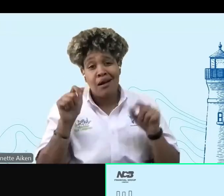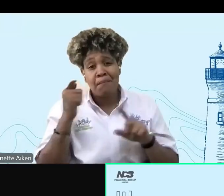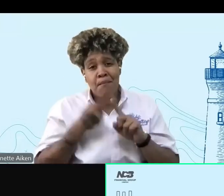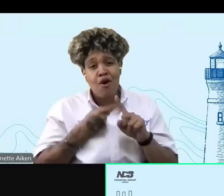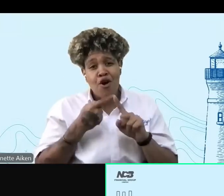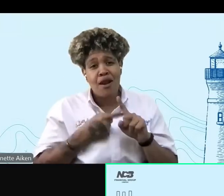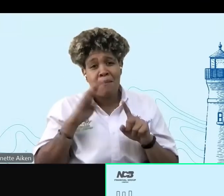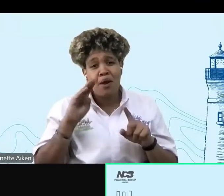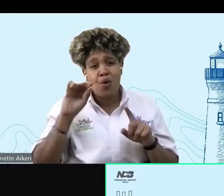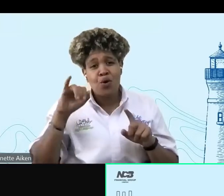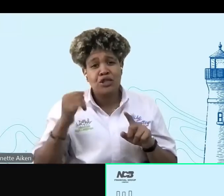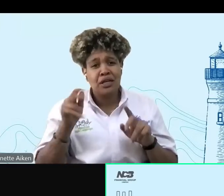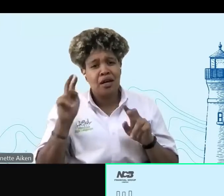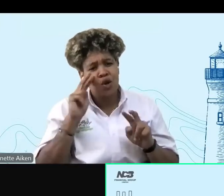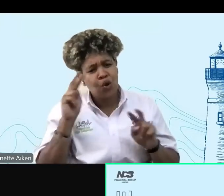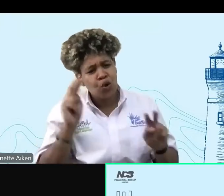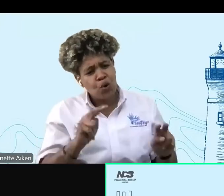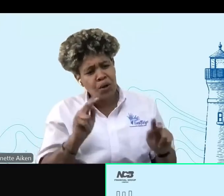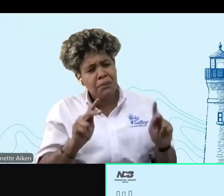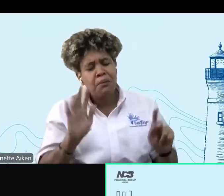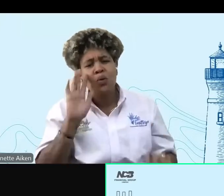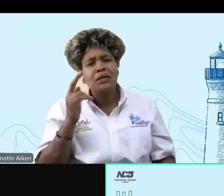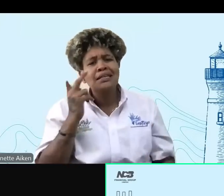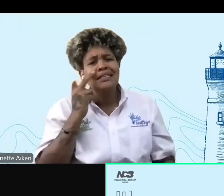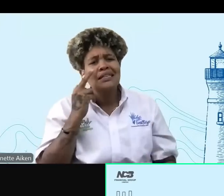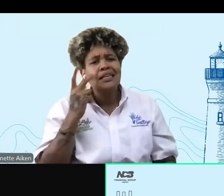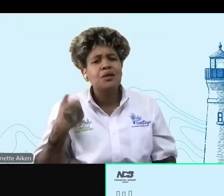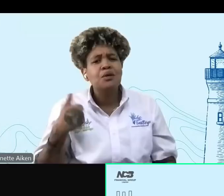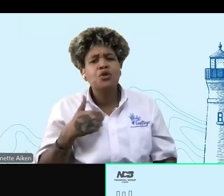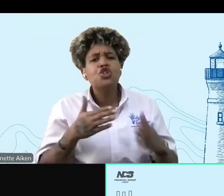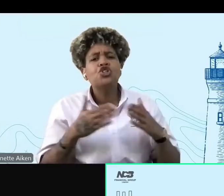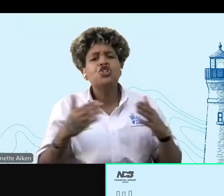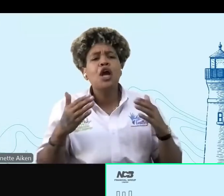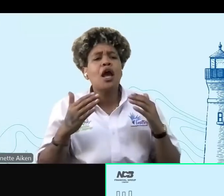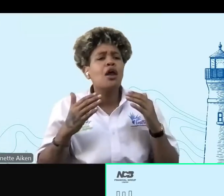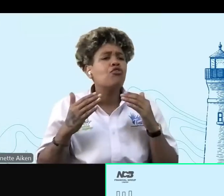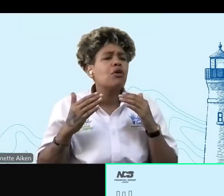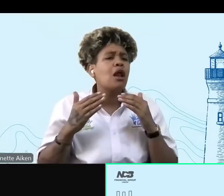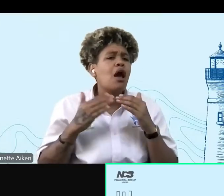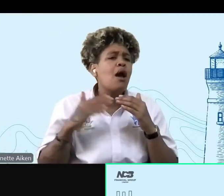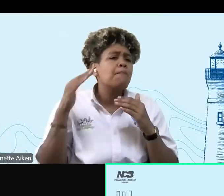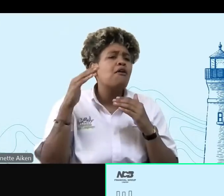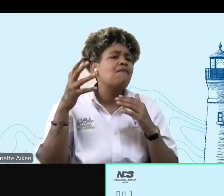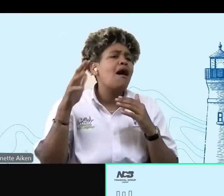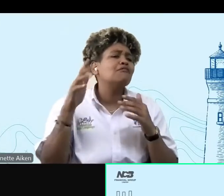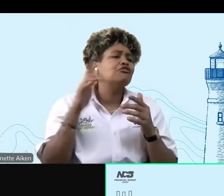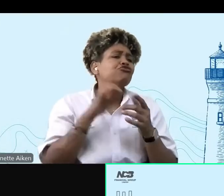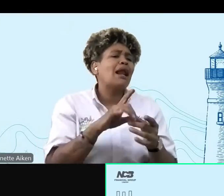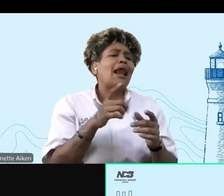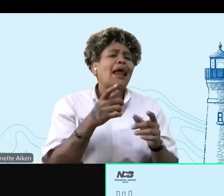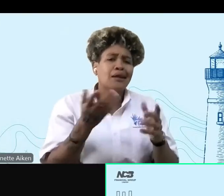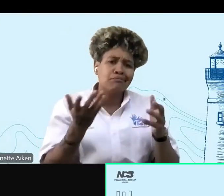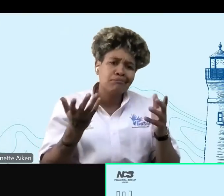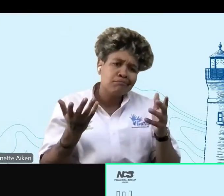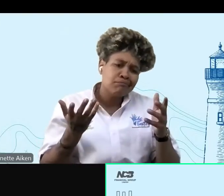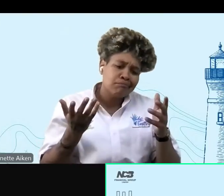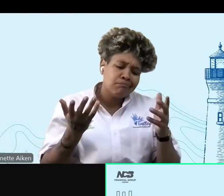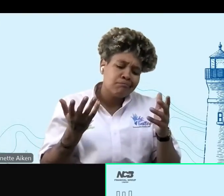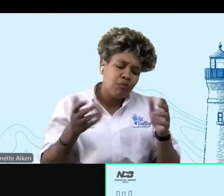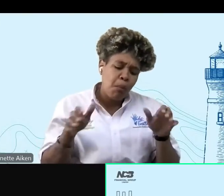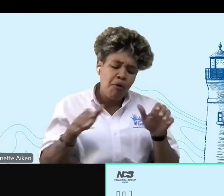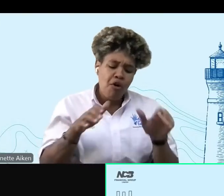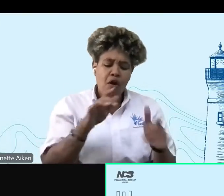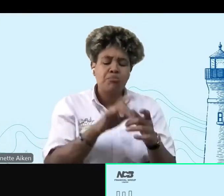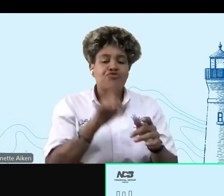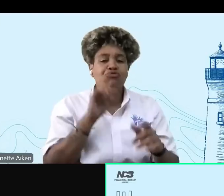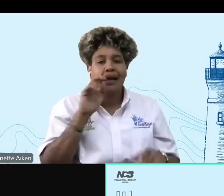that, people would see that we are generally above, I mean, we're above average in terms of the performance of